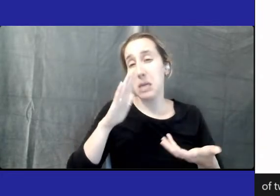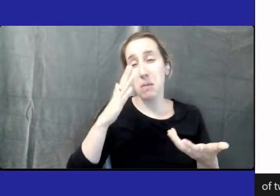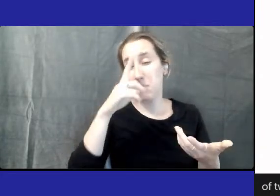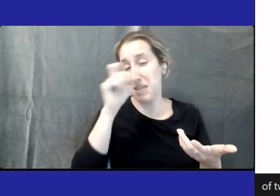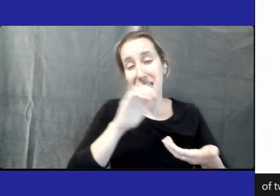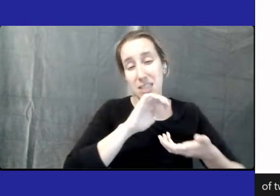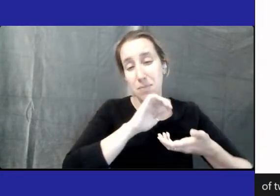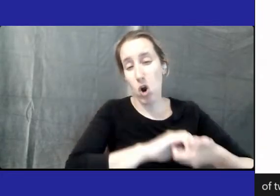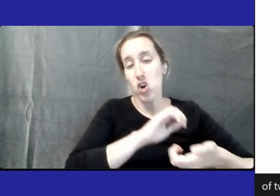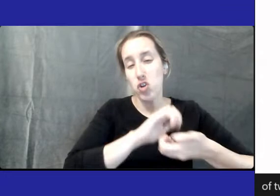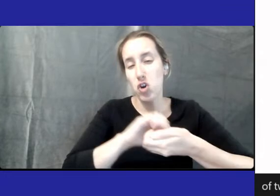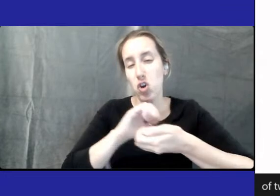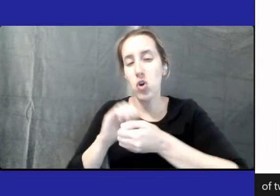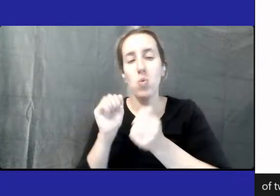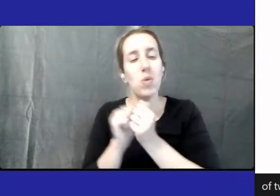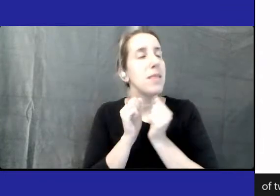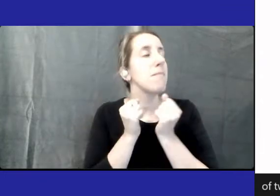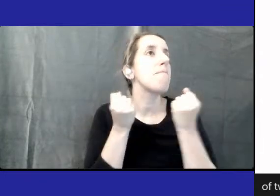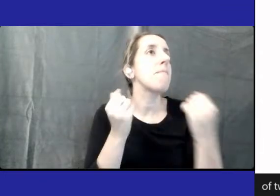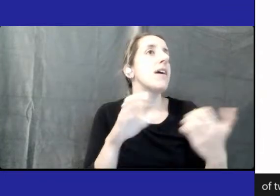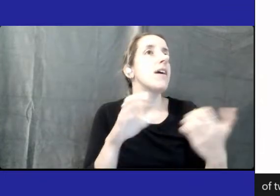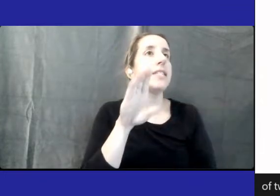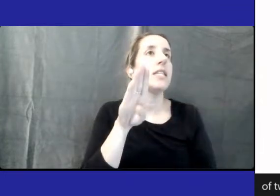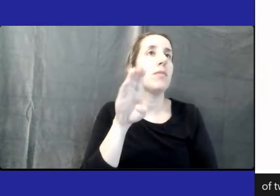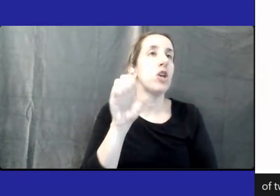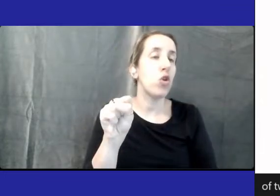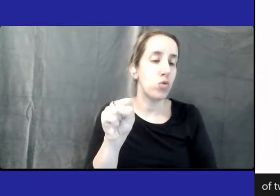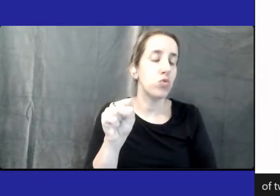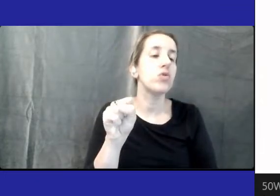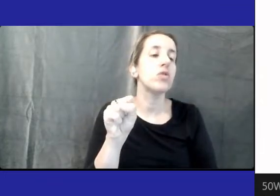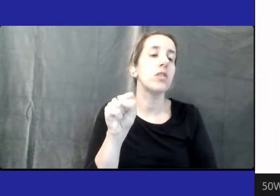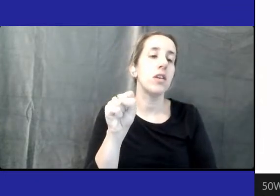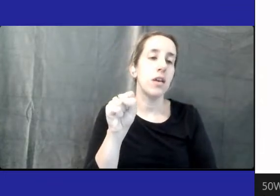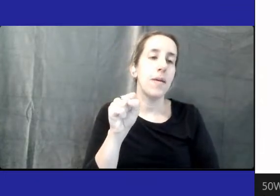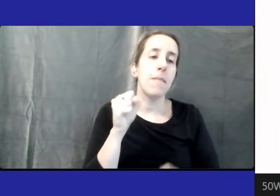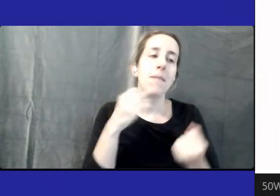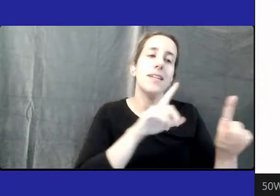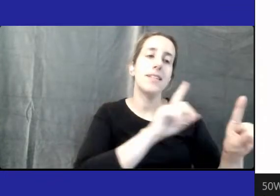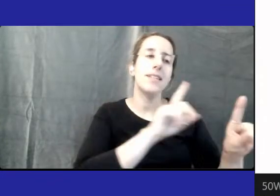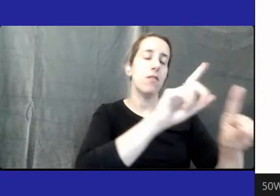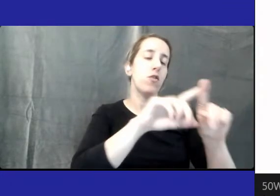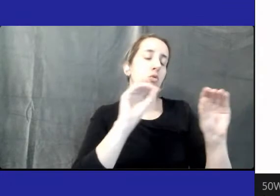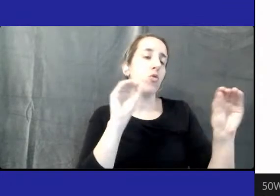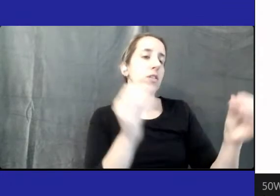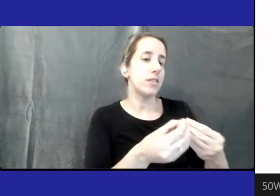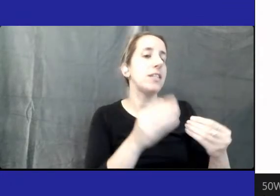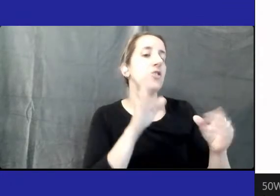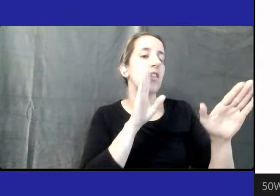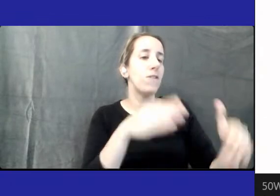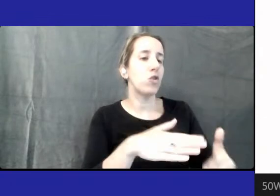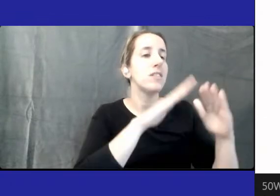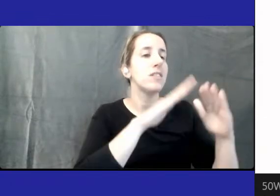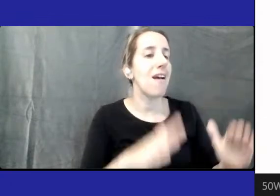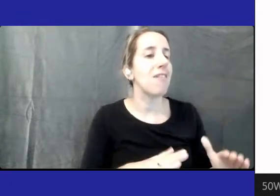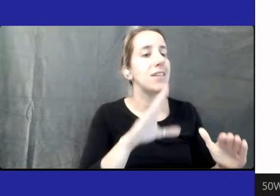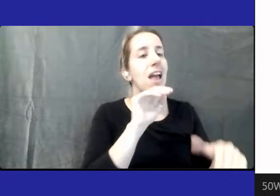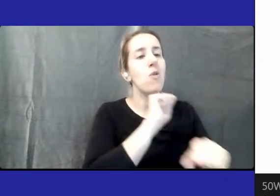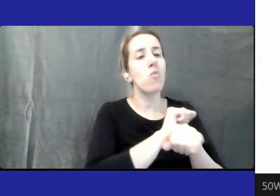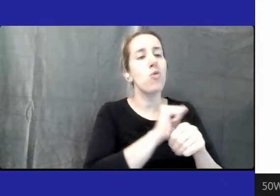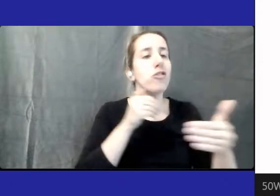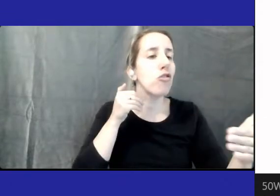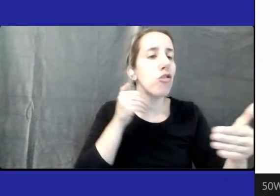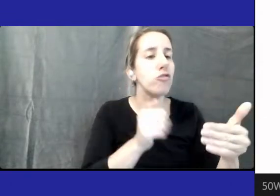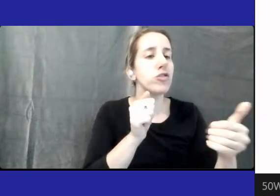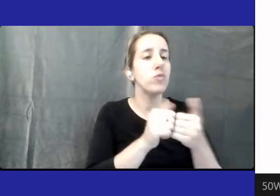individuals and coalitions that focus on housing, including working strongly, again, with New York City Health and Hospitals on its